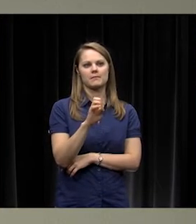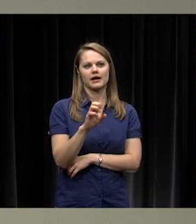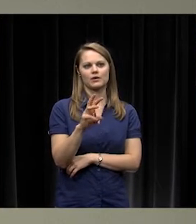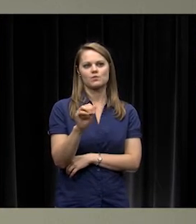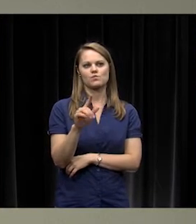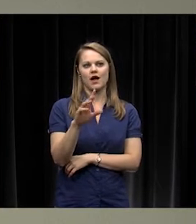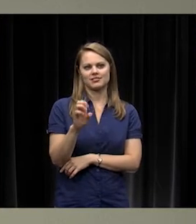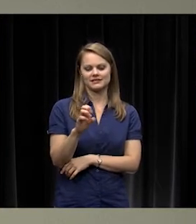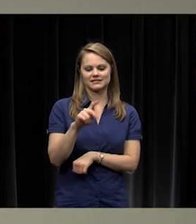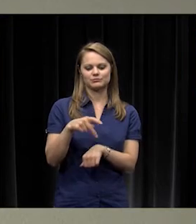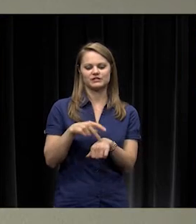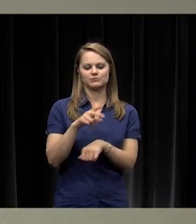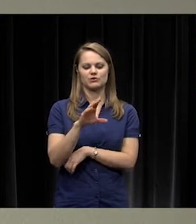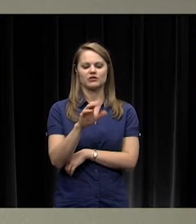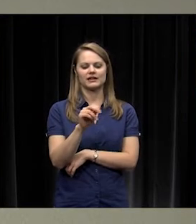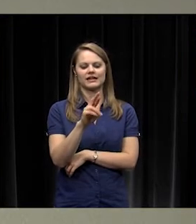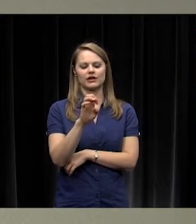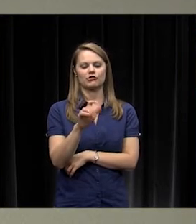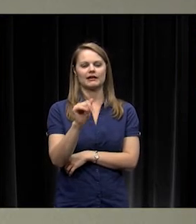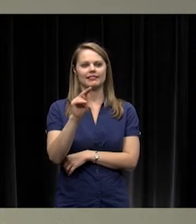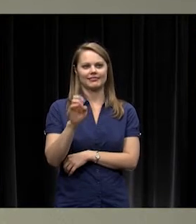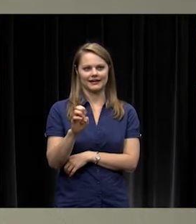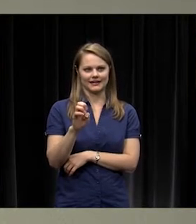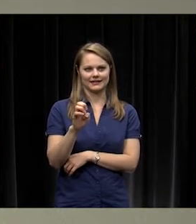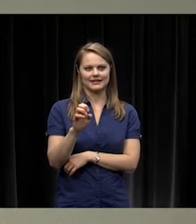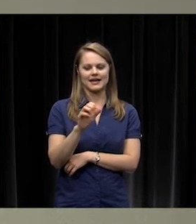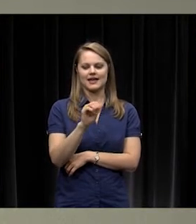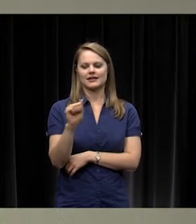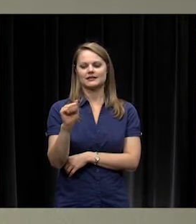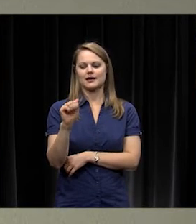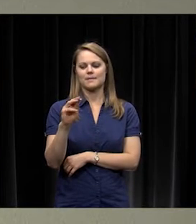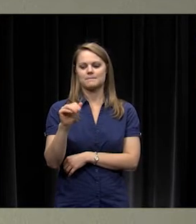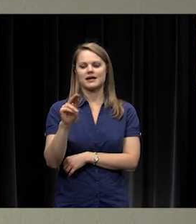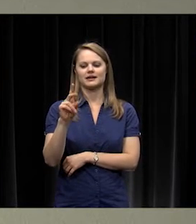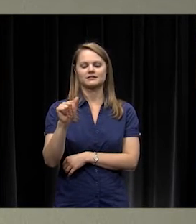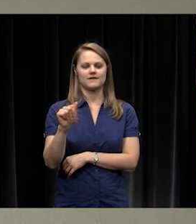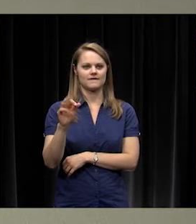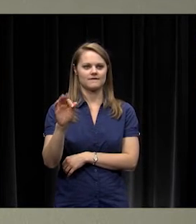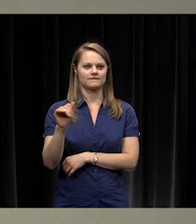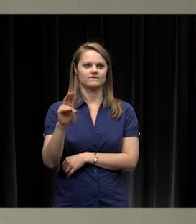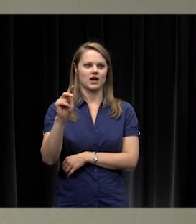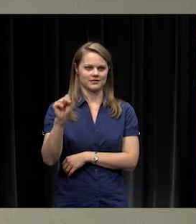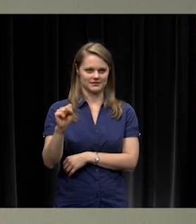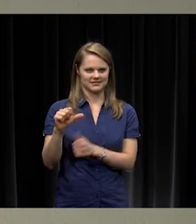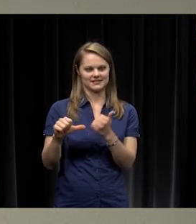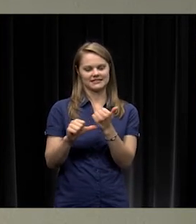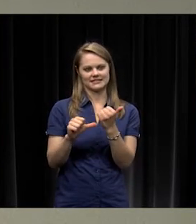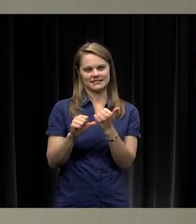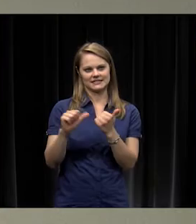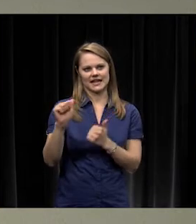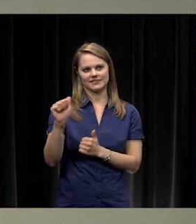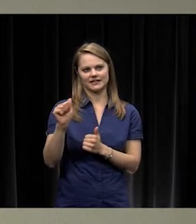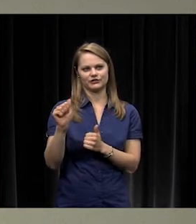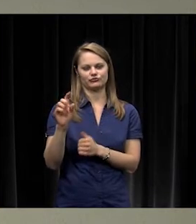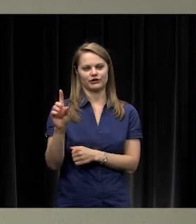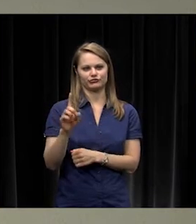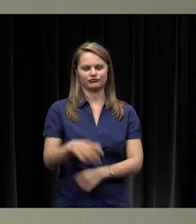principal Carrie Lane, and assistant principal and athletic director Amanda Fonts. them all come up.